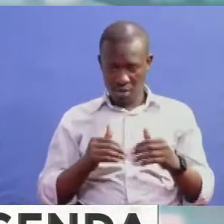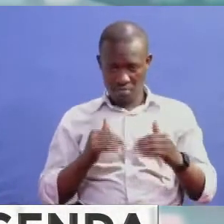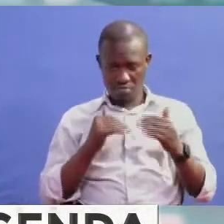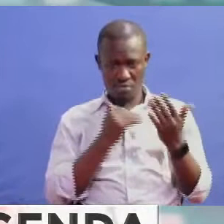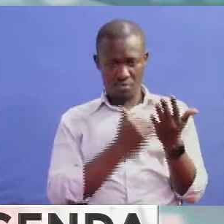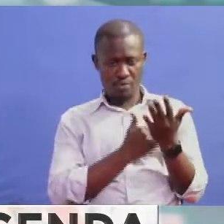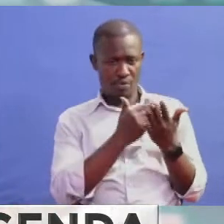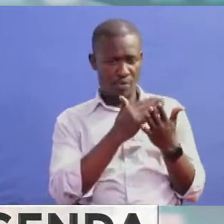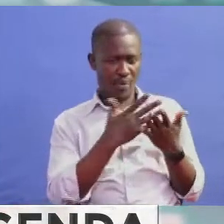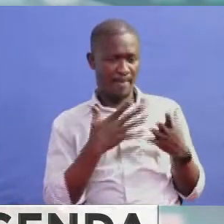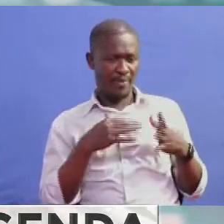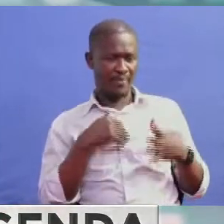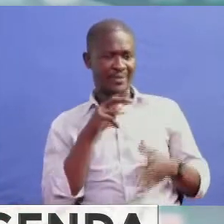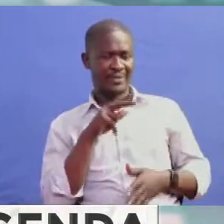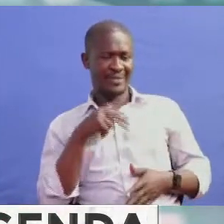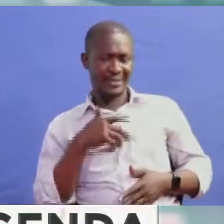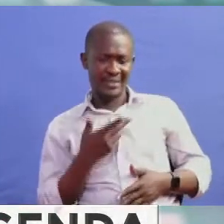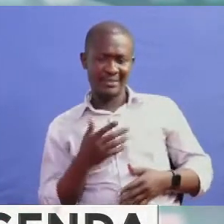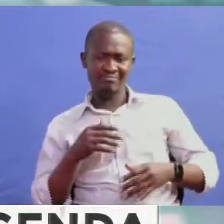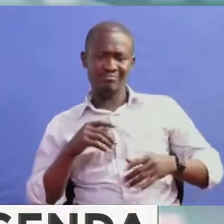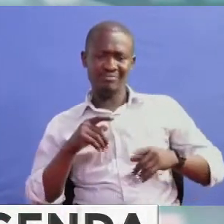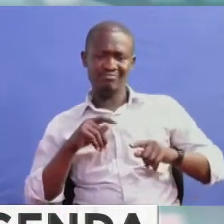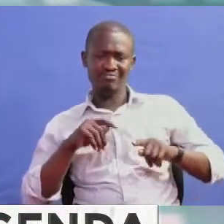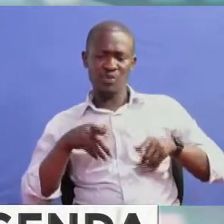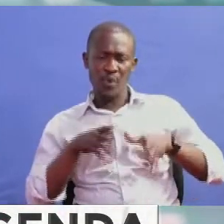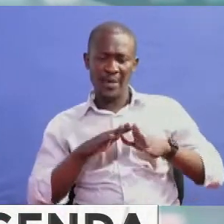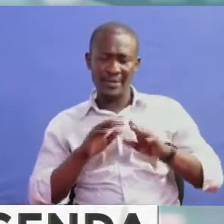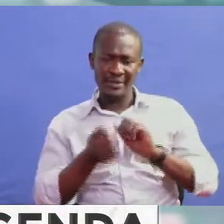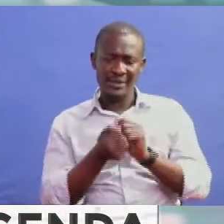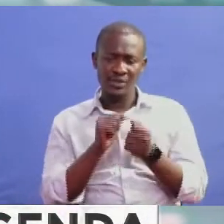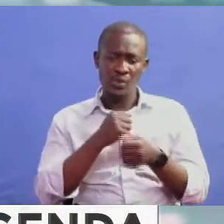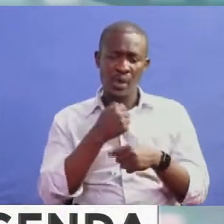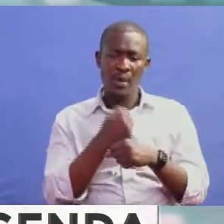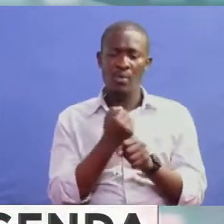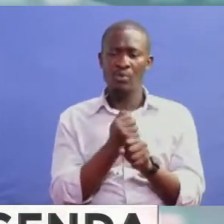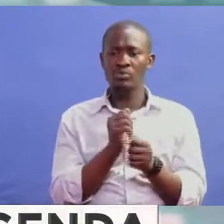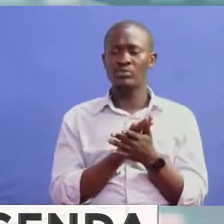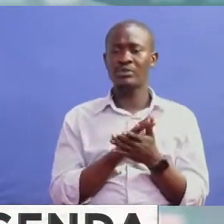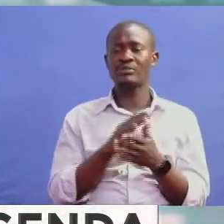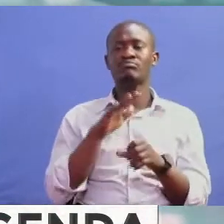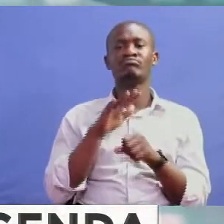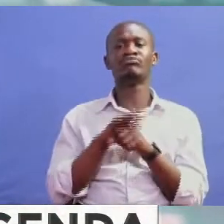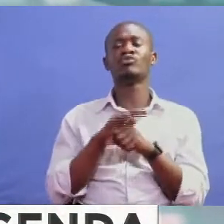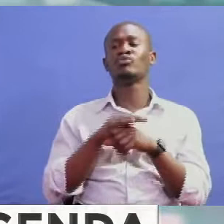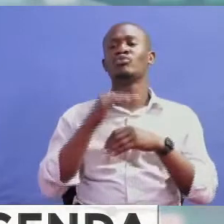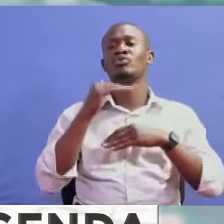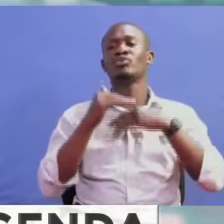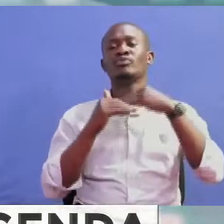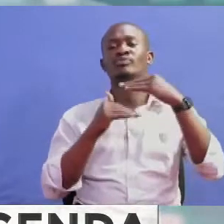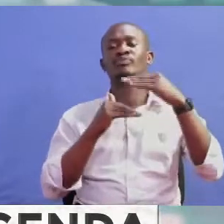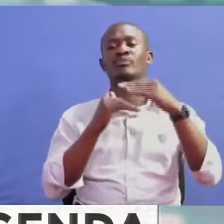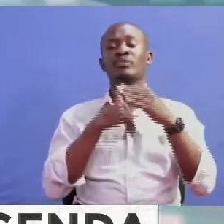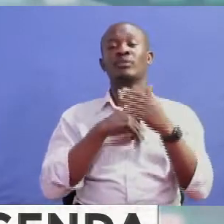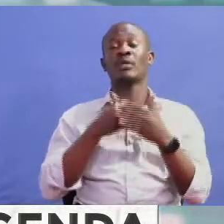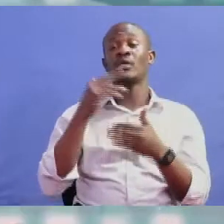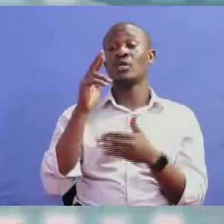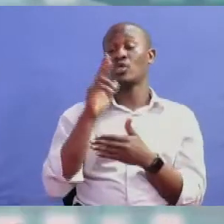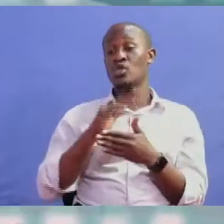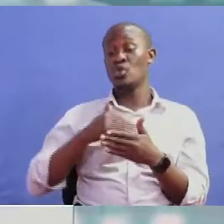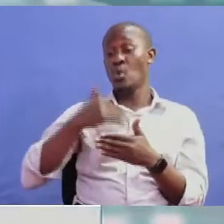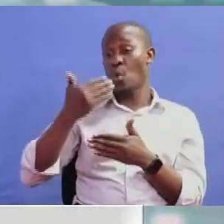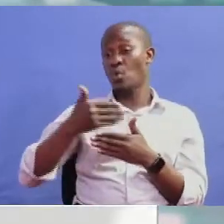and people are seeing the trend is changing, we are actually making great steps. It used to be seen as